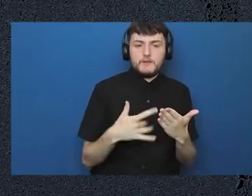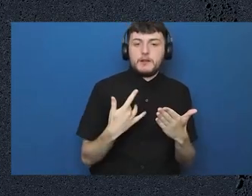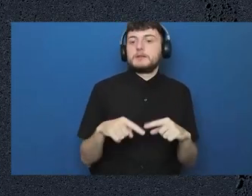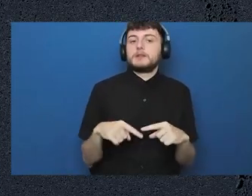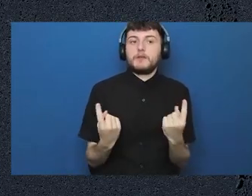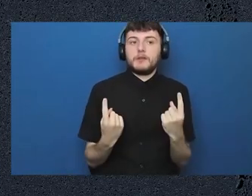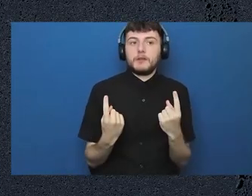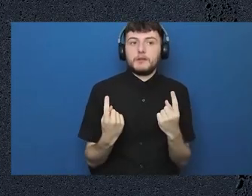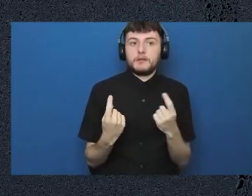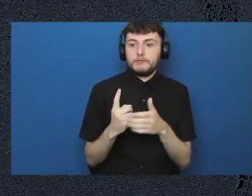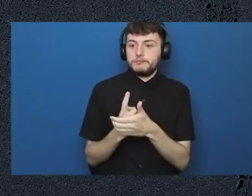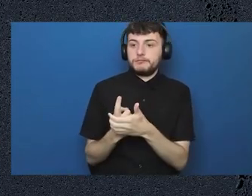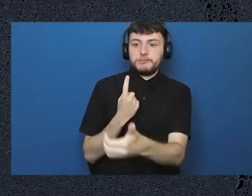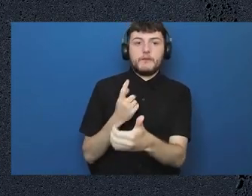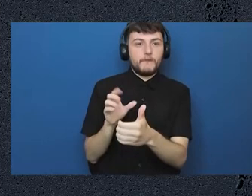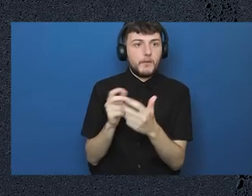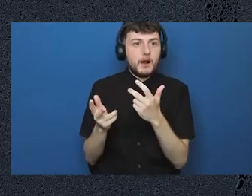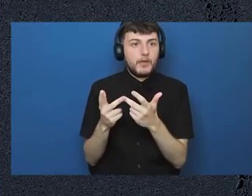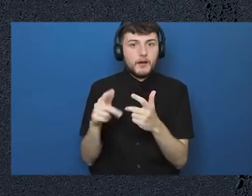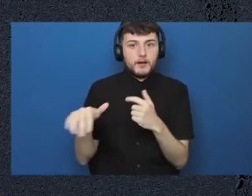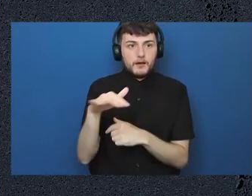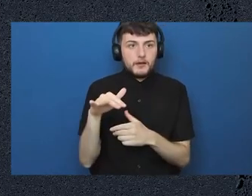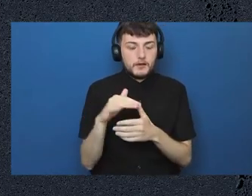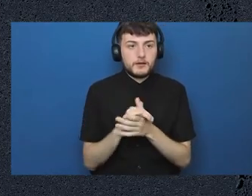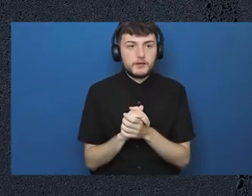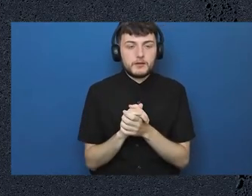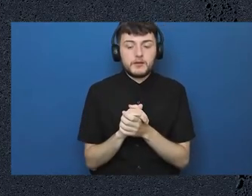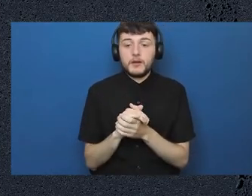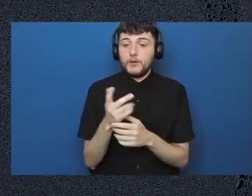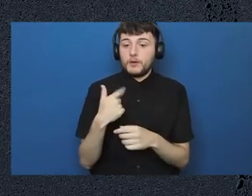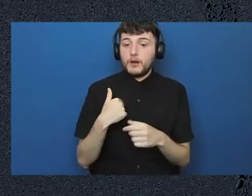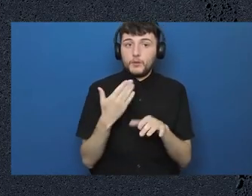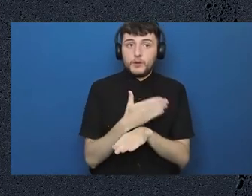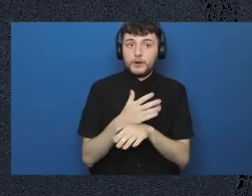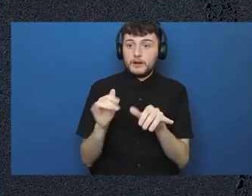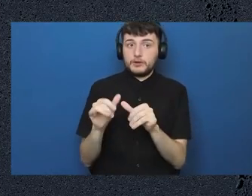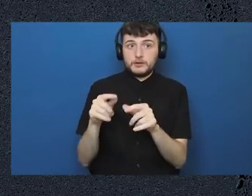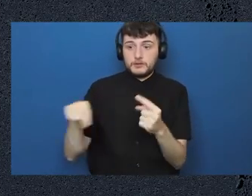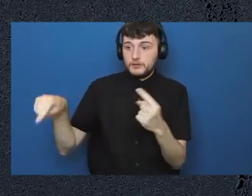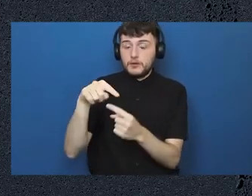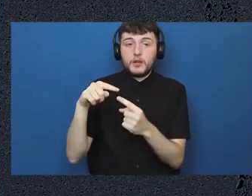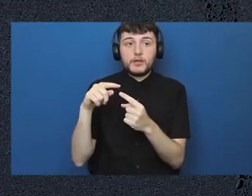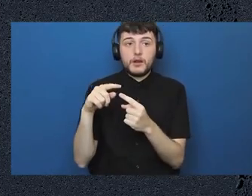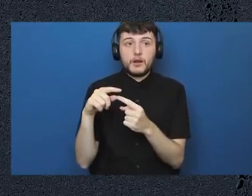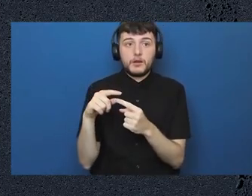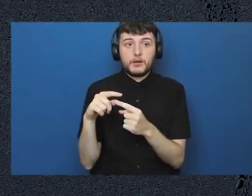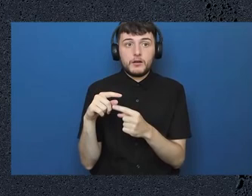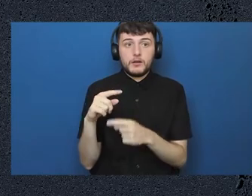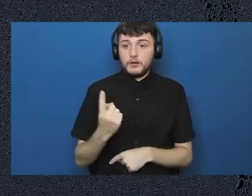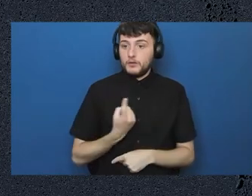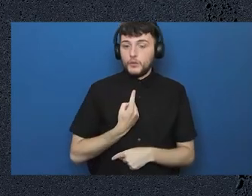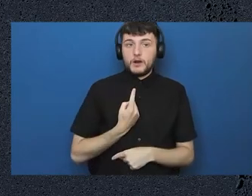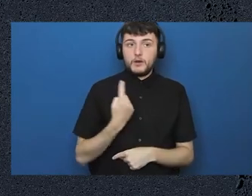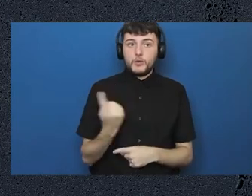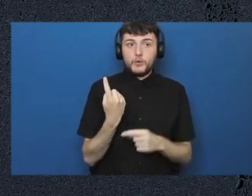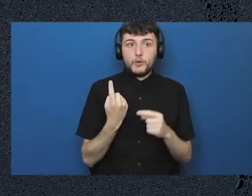entire department who was of that childbearing age. I remember when I said I was going to take maternity leave, they said, no one's ever taken maternity leave from engineering in the